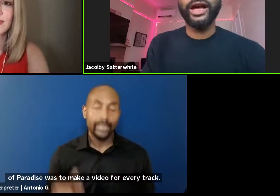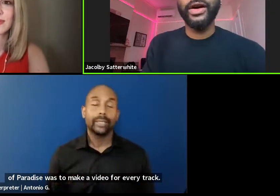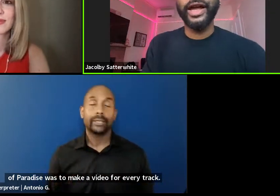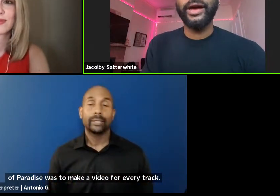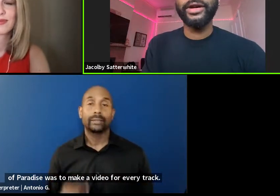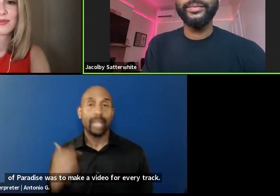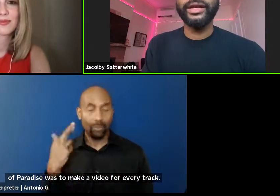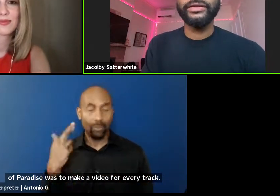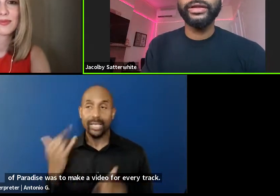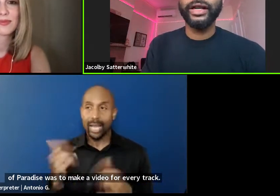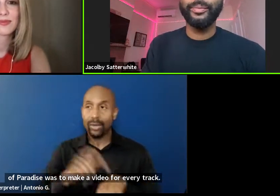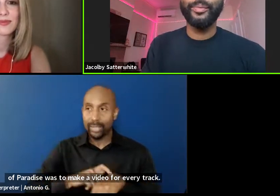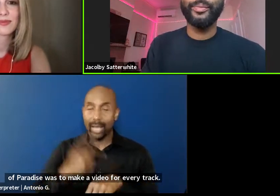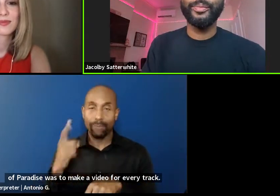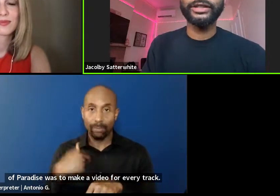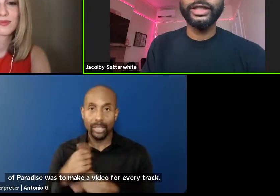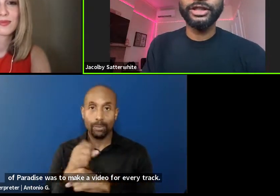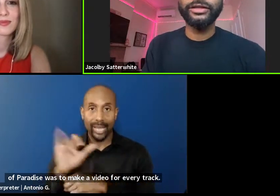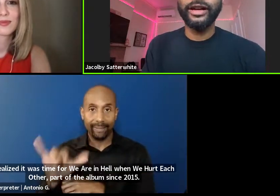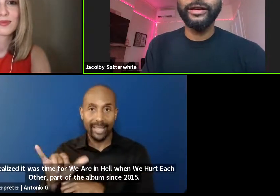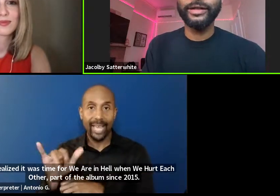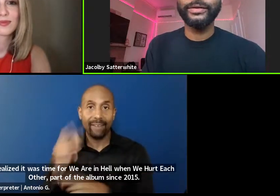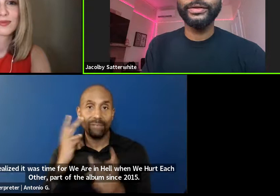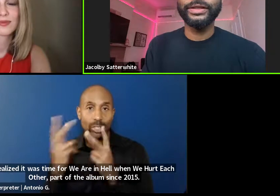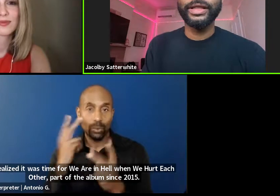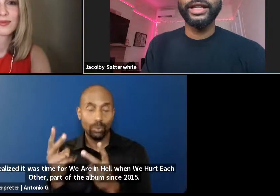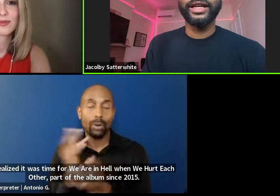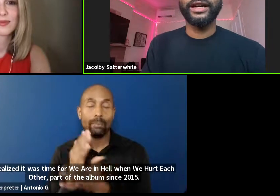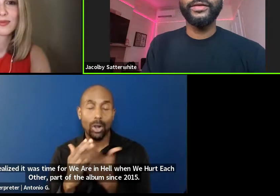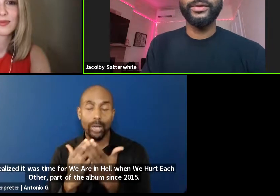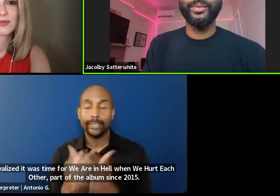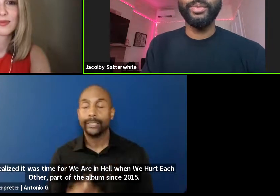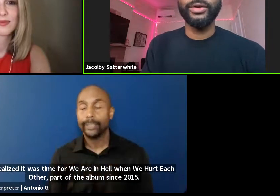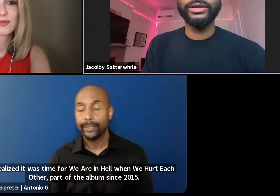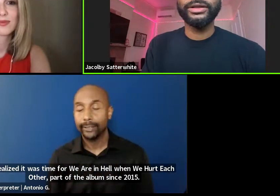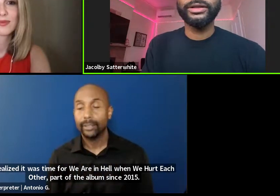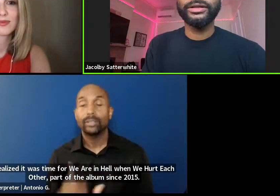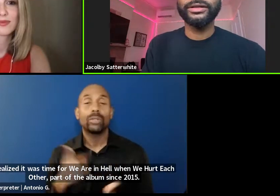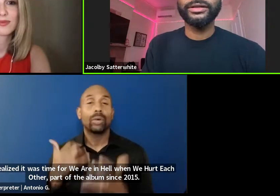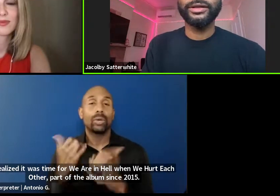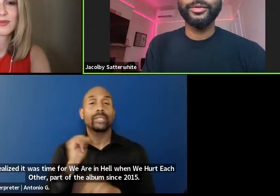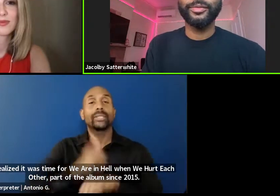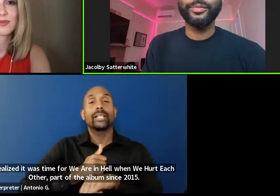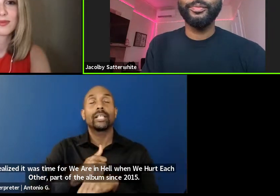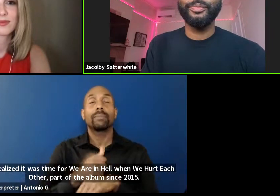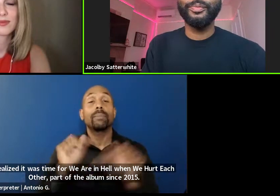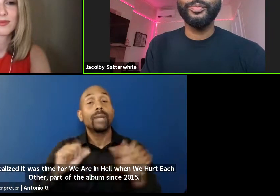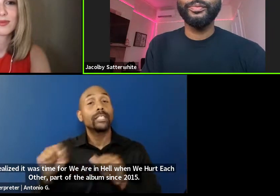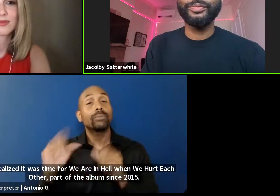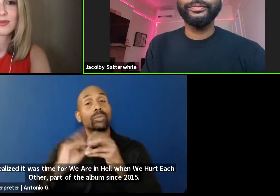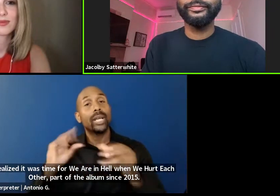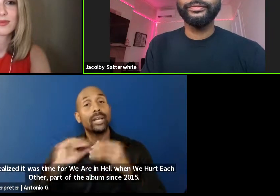So I was like, okay, I want to make this like potential narrative of a post